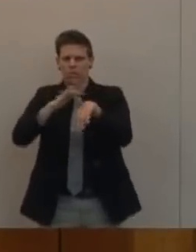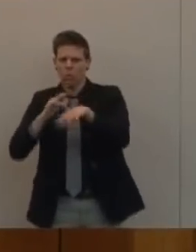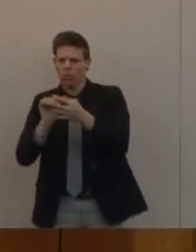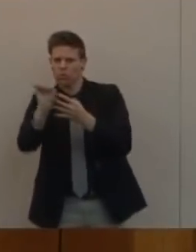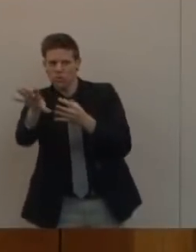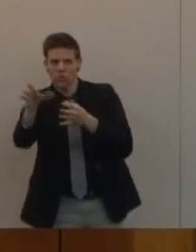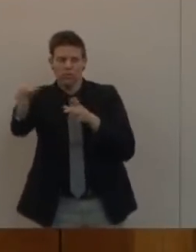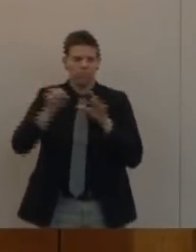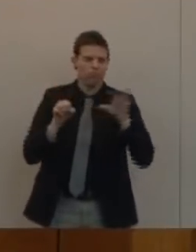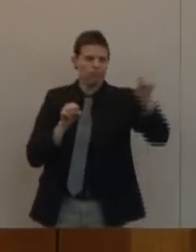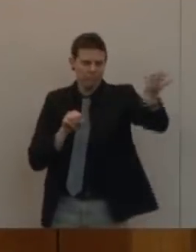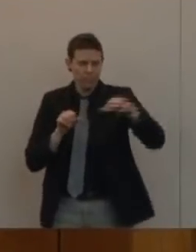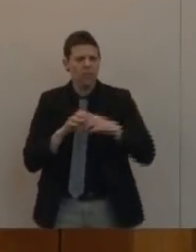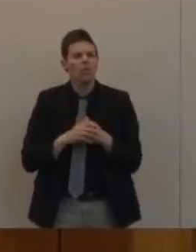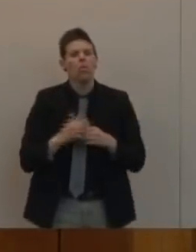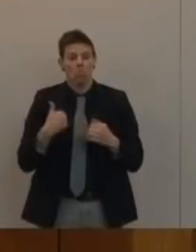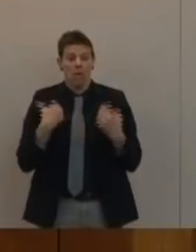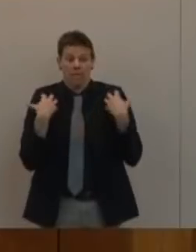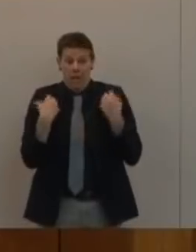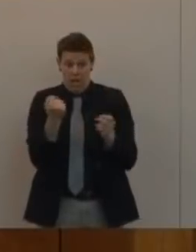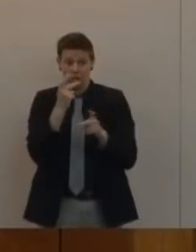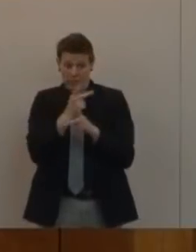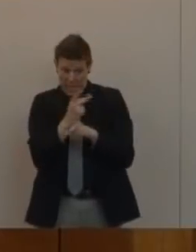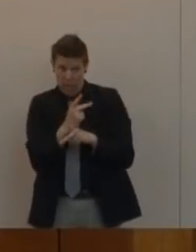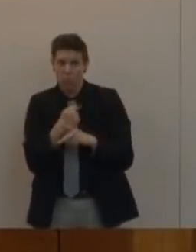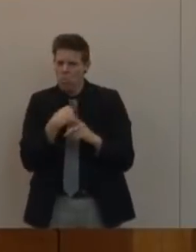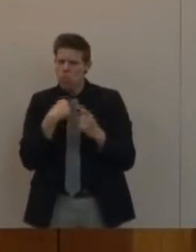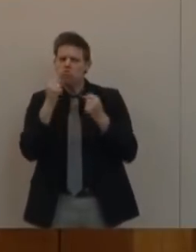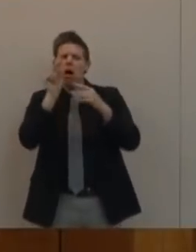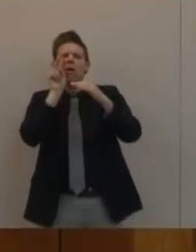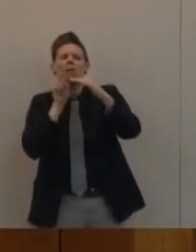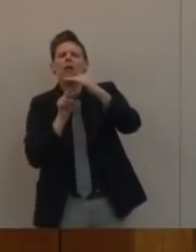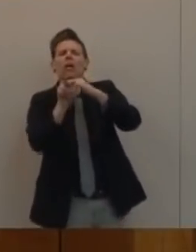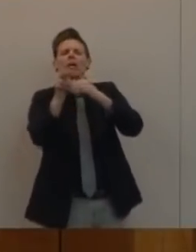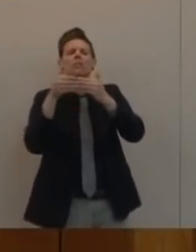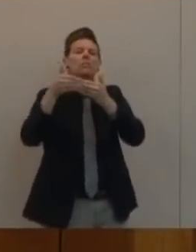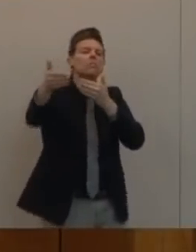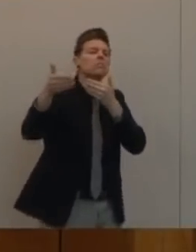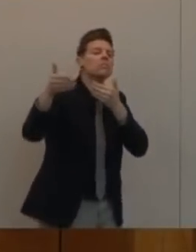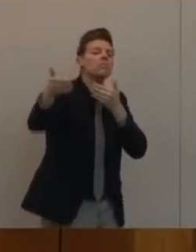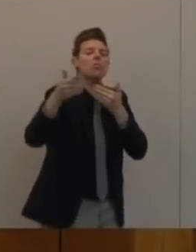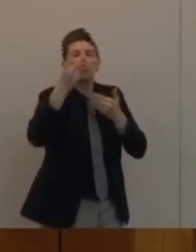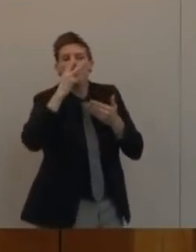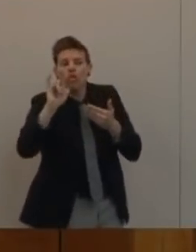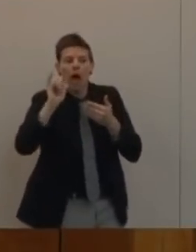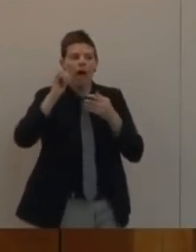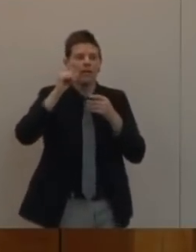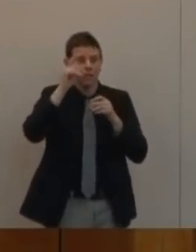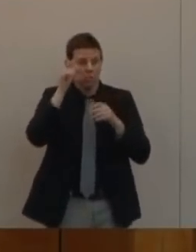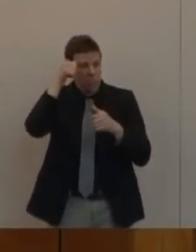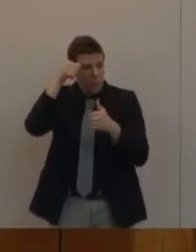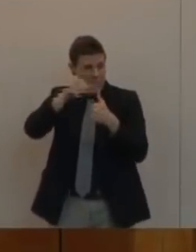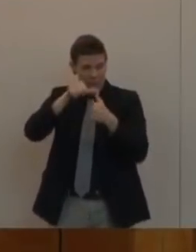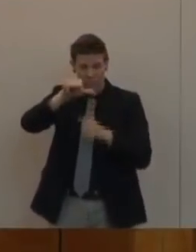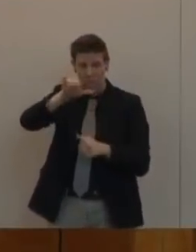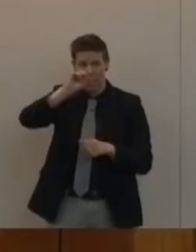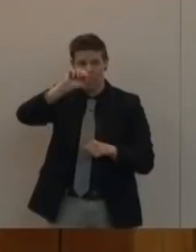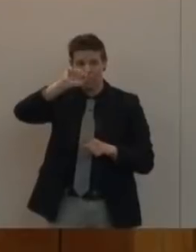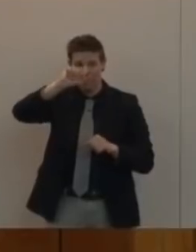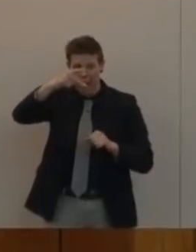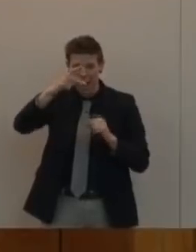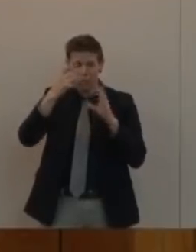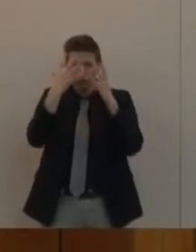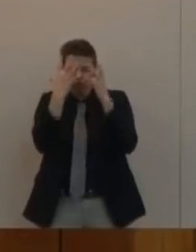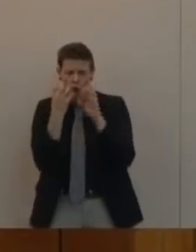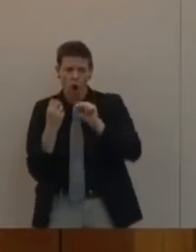on predictions for the future, but what's really actually happening right now is, if you remember that map with the very dark northwest corner